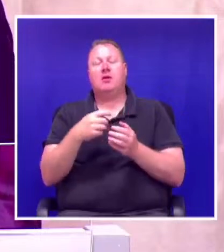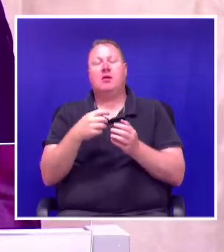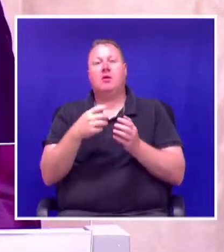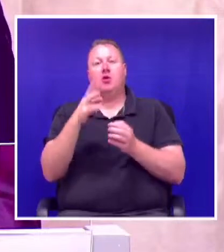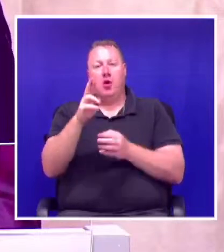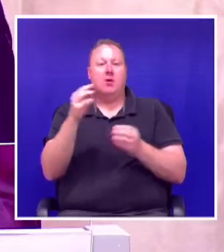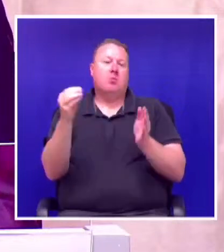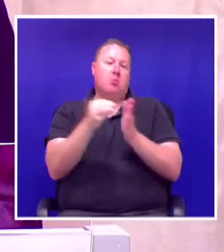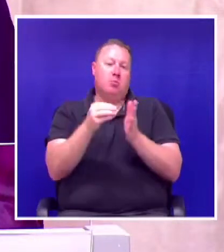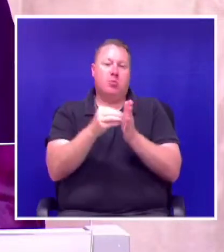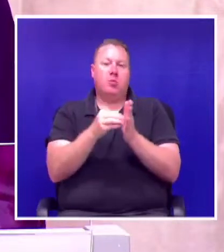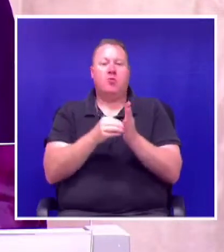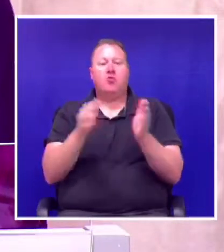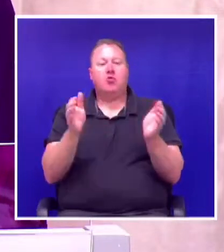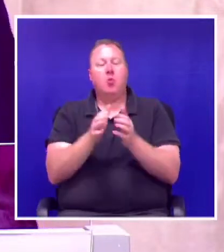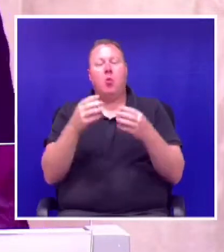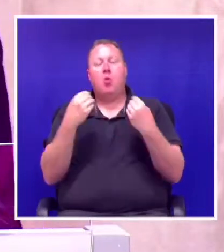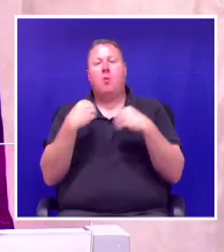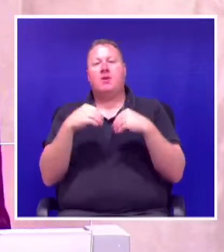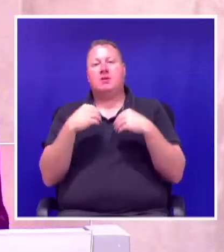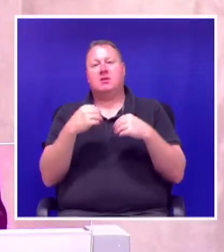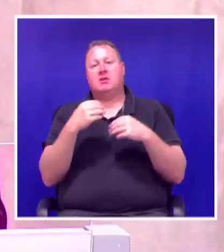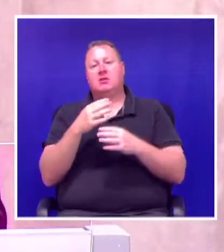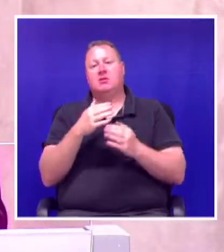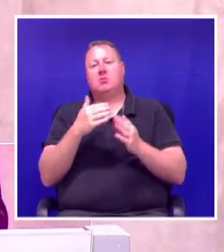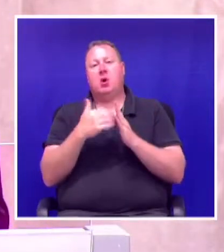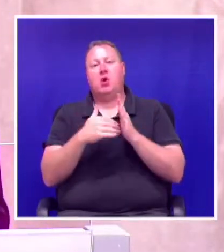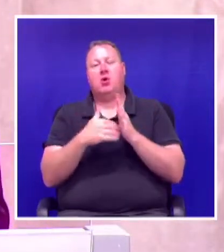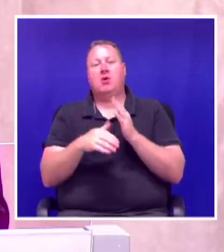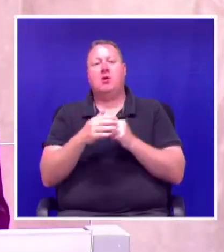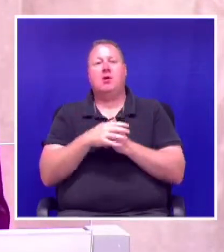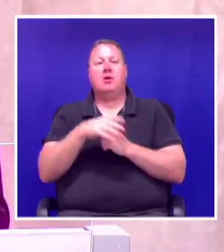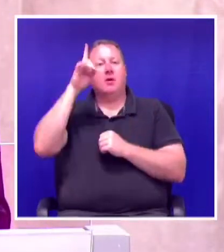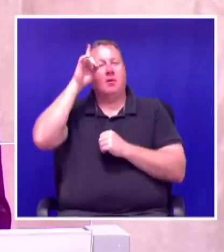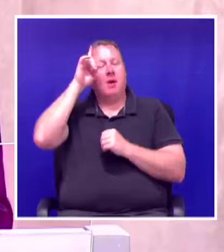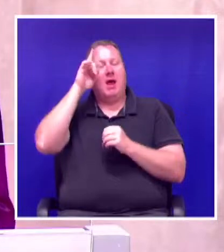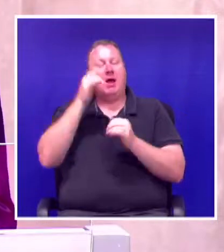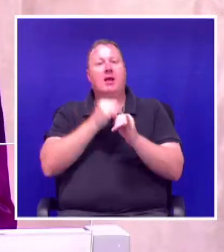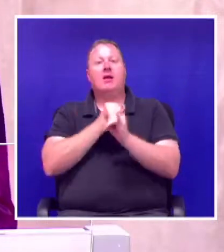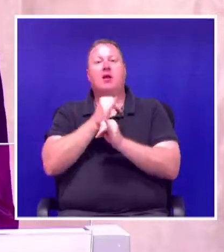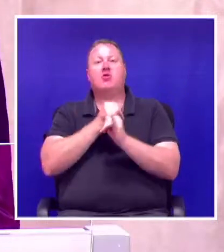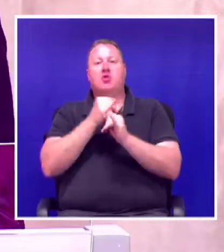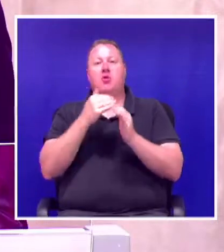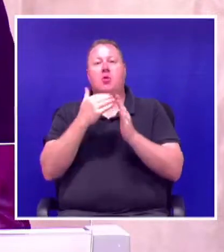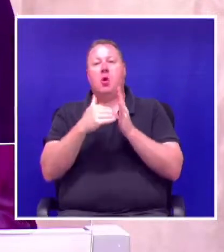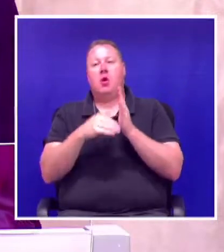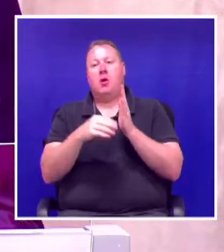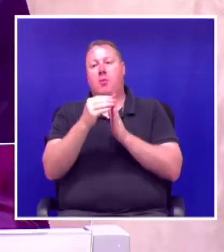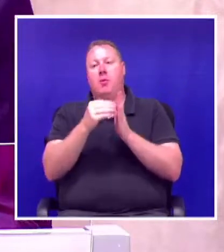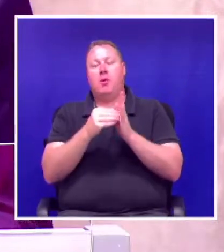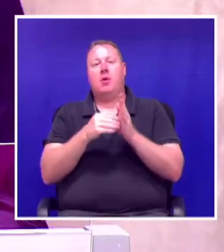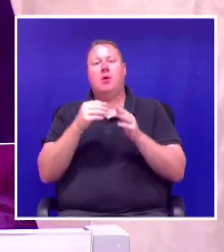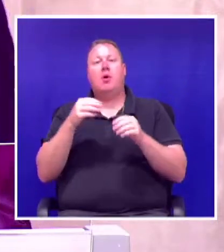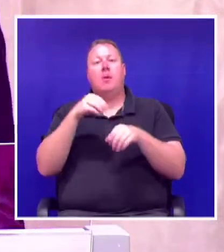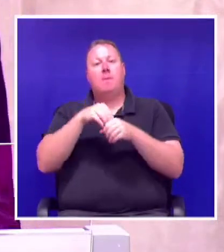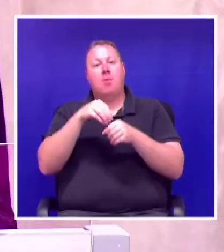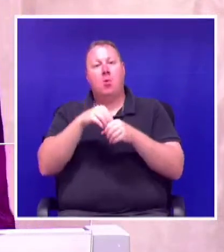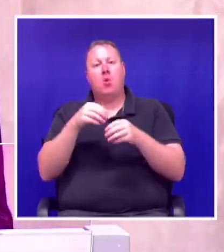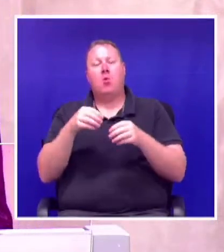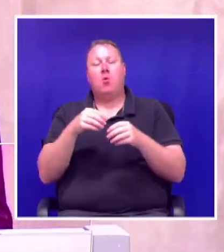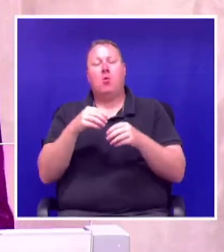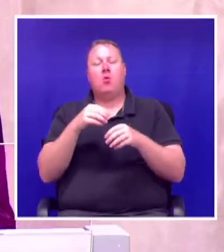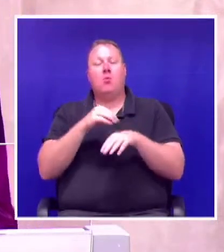Manufacturing Program. This will strengthen the Black Industrial Program and ensure more participation of